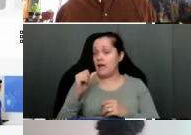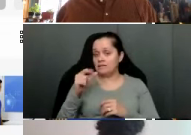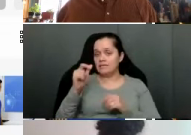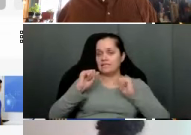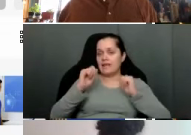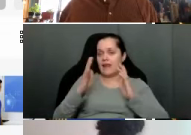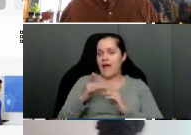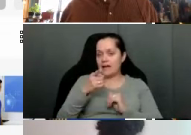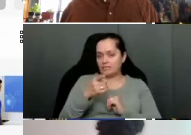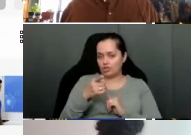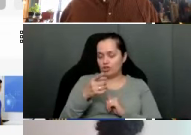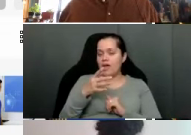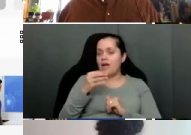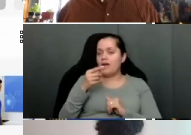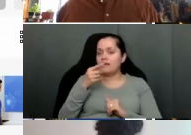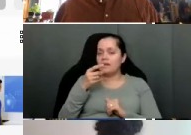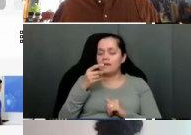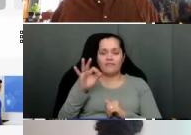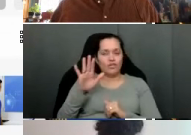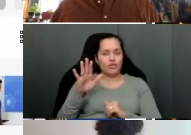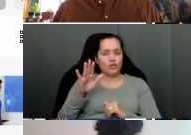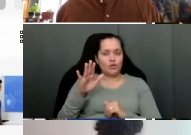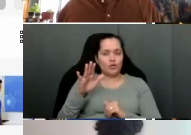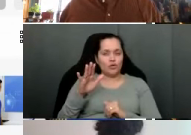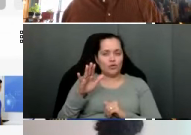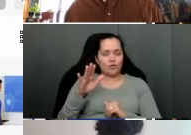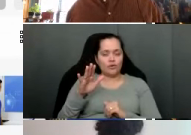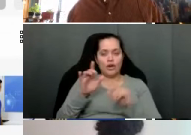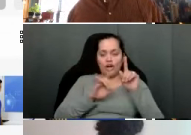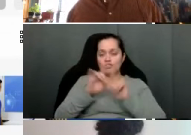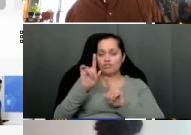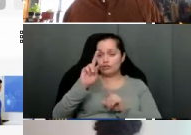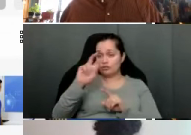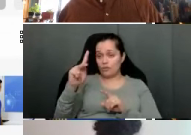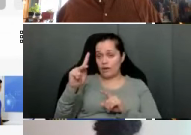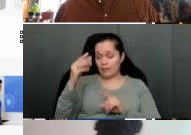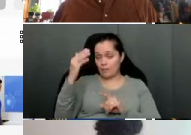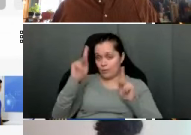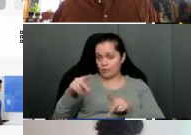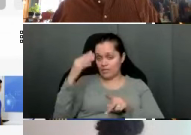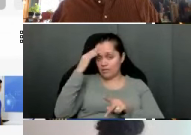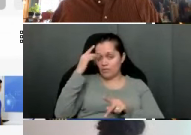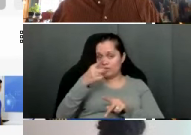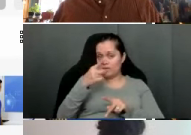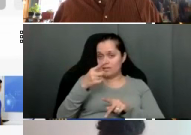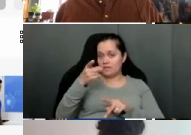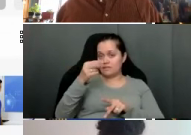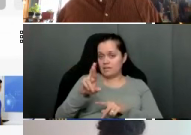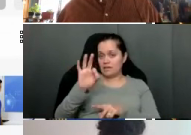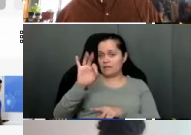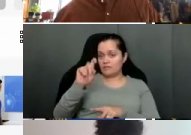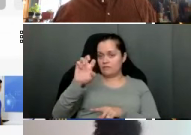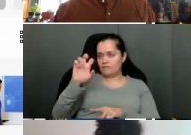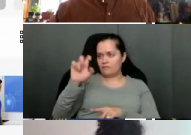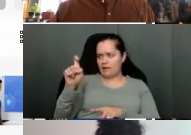actor. And if you're a Star Trek fan like I am, you recognize him for playing Dr. Phlox